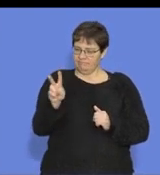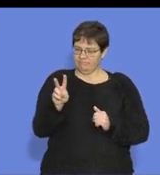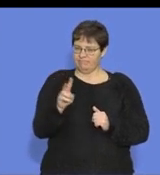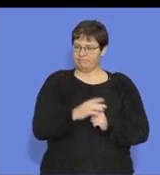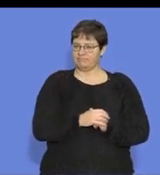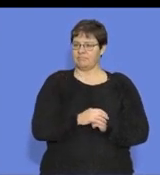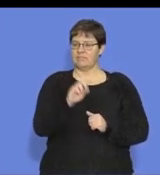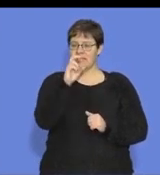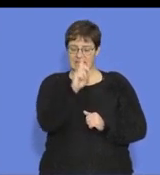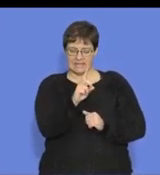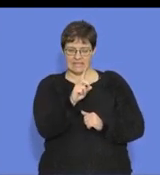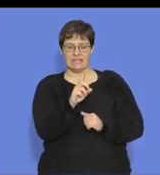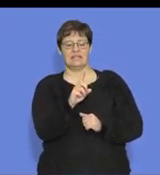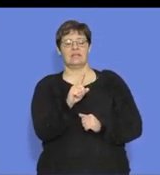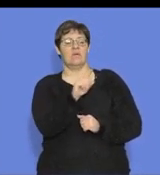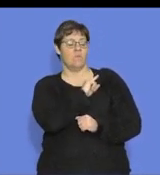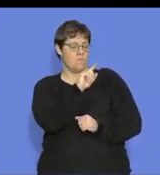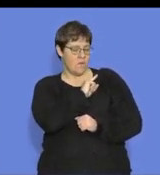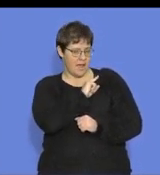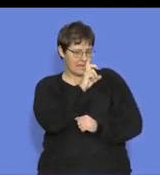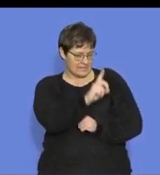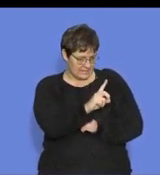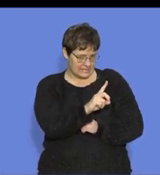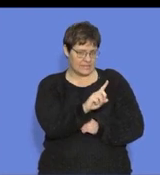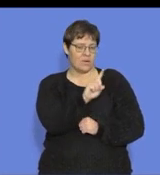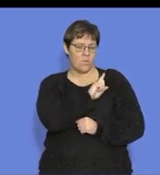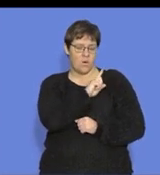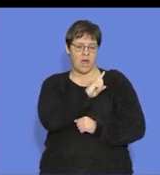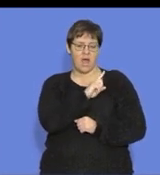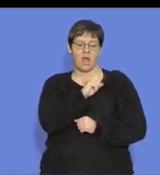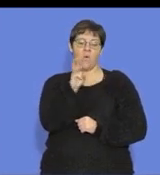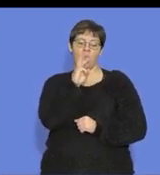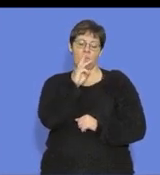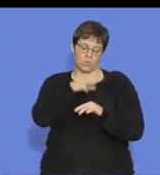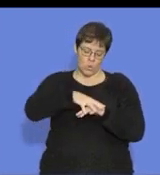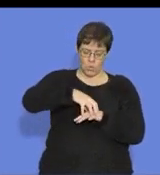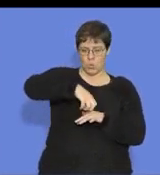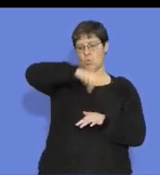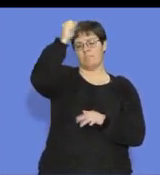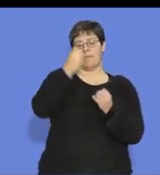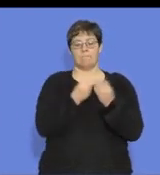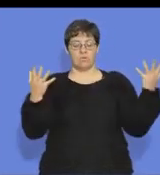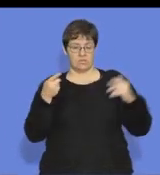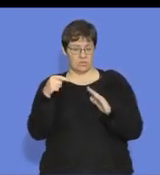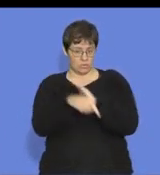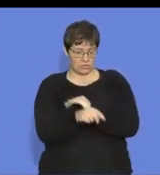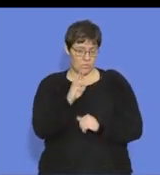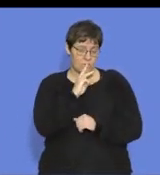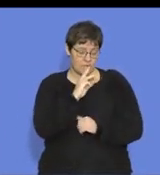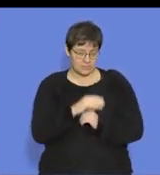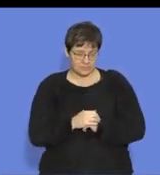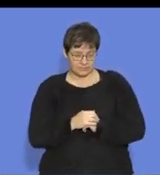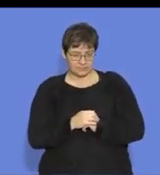D. Why is it D? Because it lost the most water. So it must be the